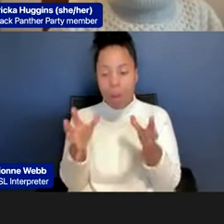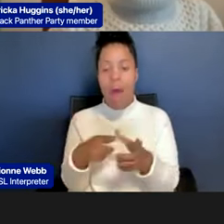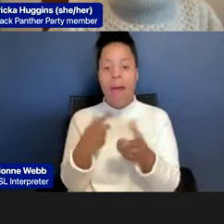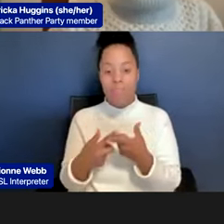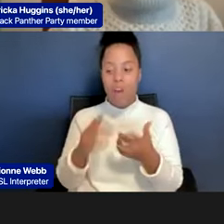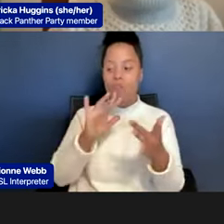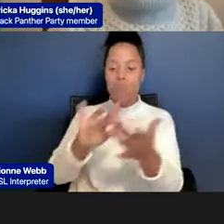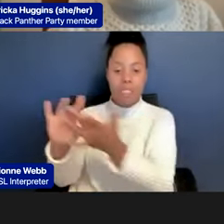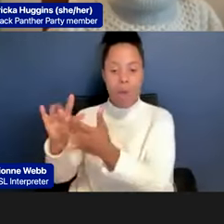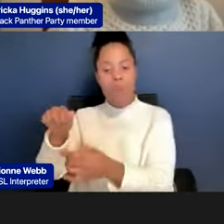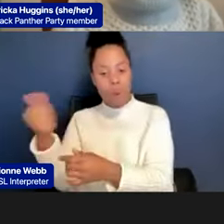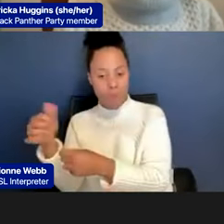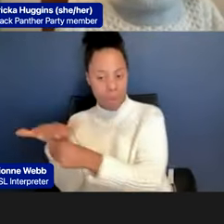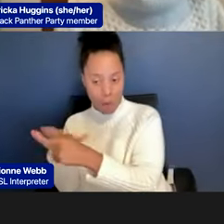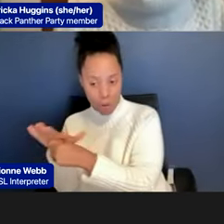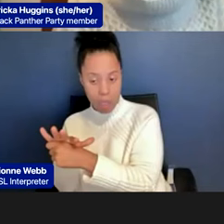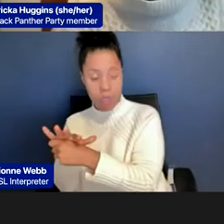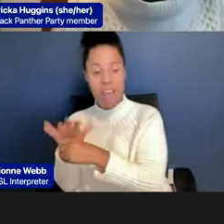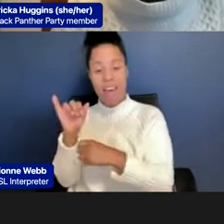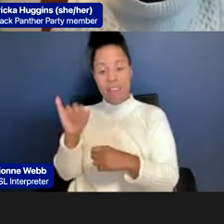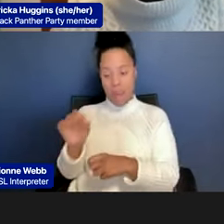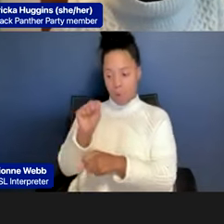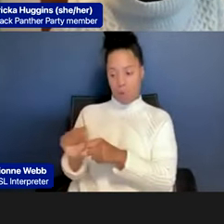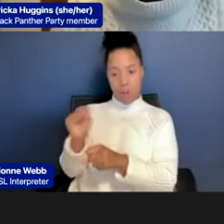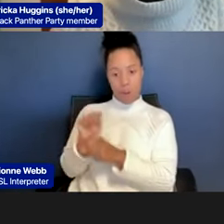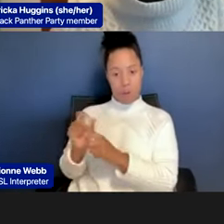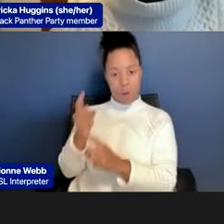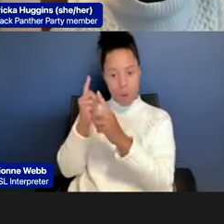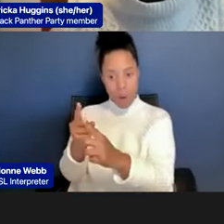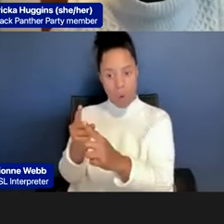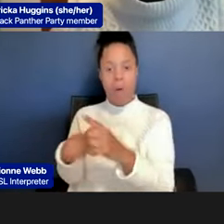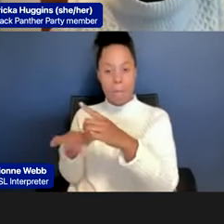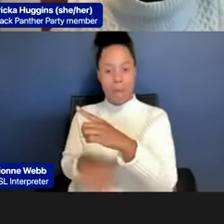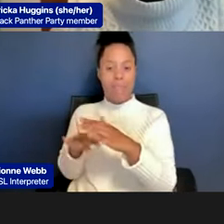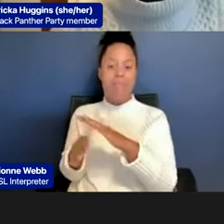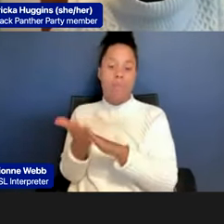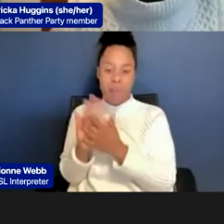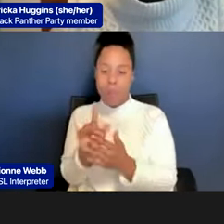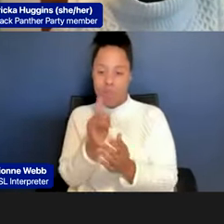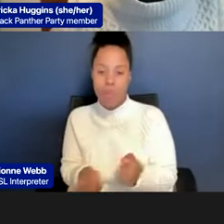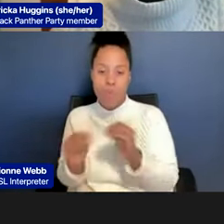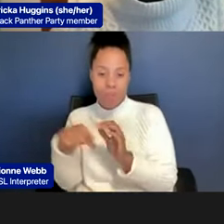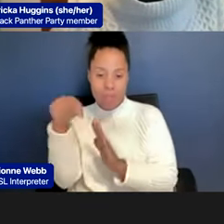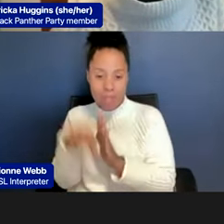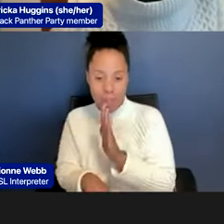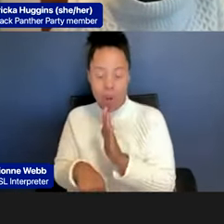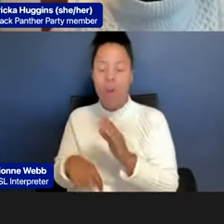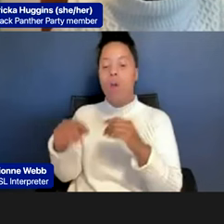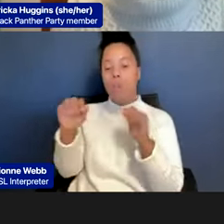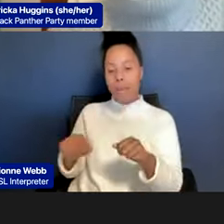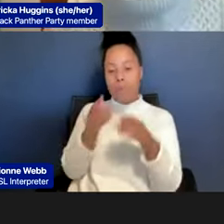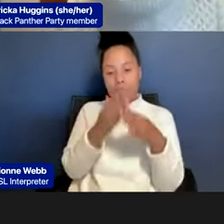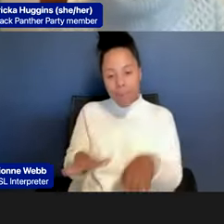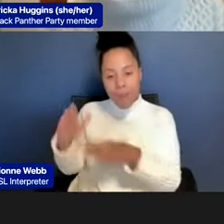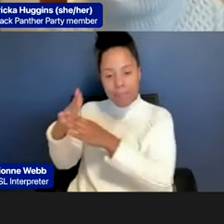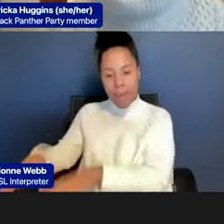the basis of work becomes that much more deeper. And sometimes that is able to break down certain barriers to how